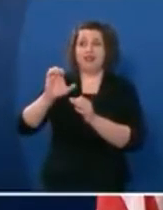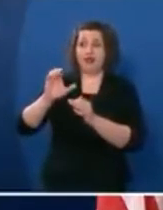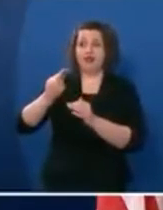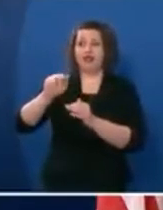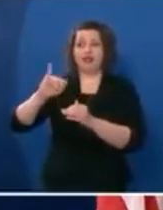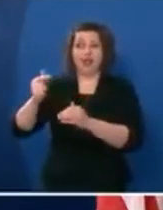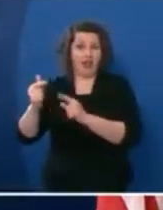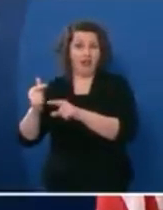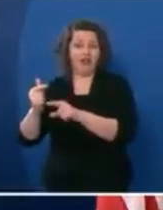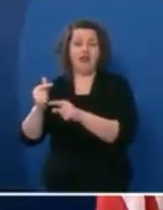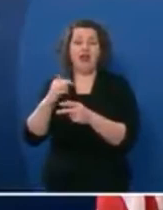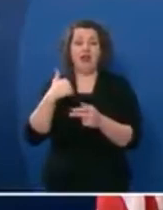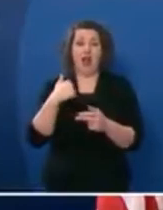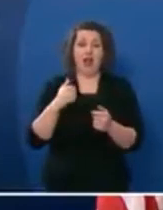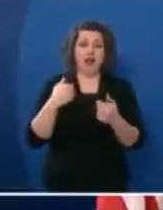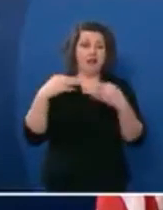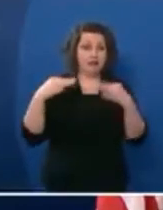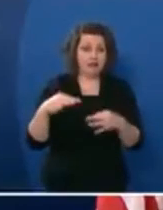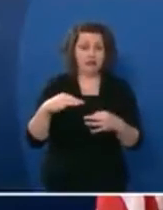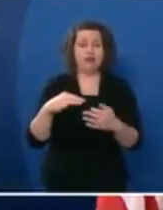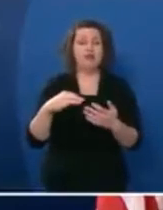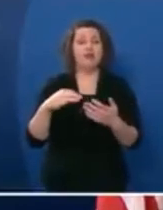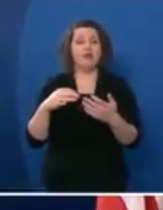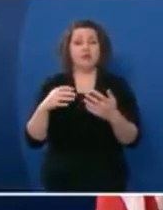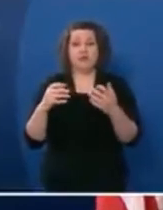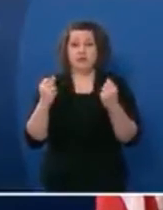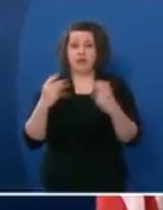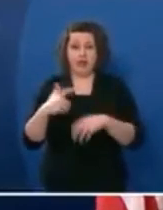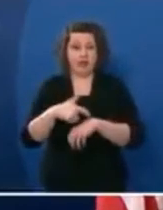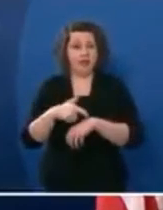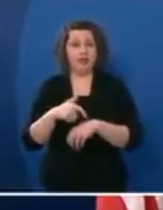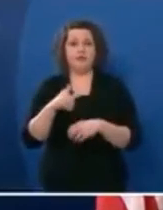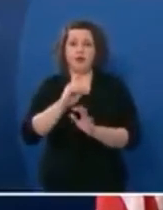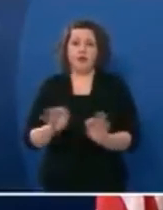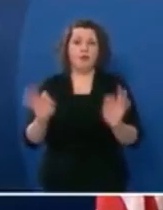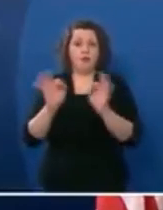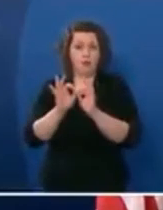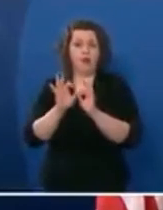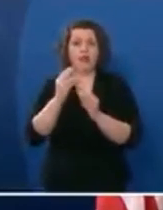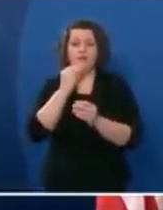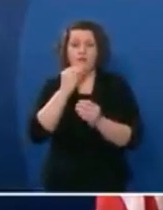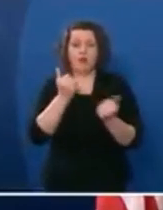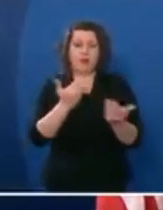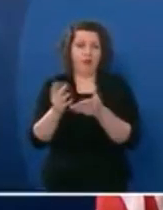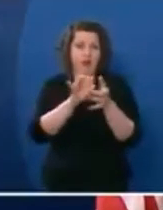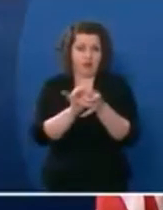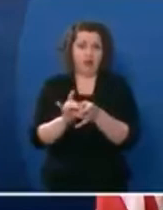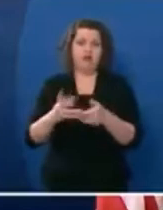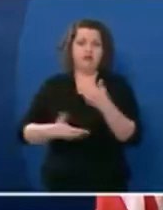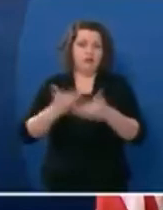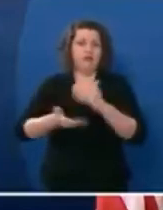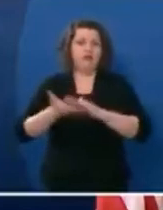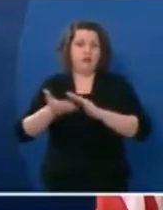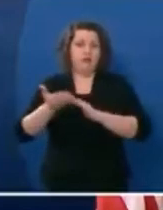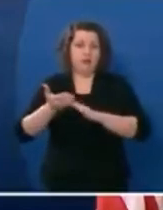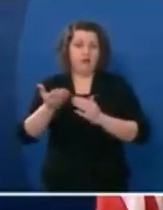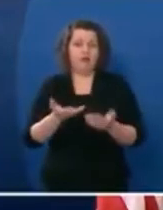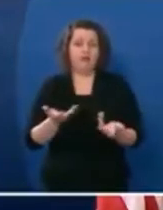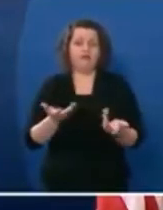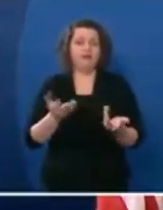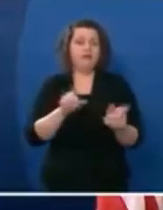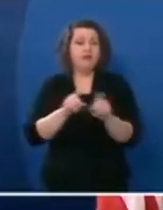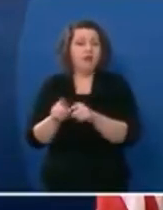addressed and what I have addressed multiple times about the importance of keeping the food supply chain moving and also